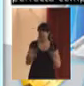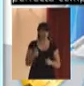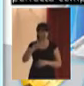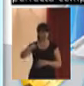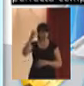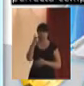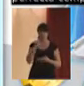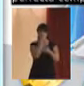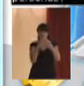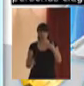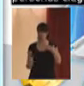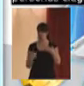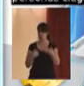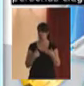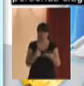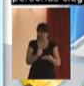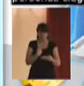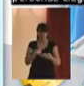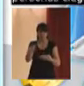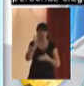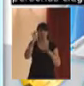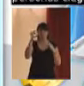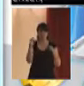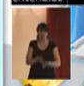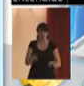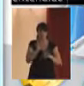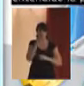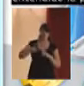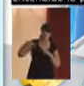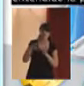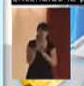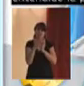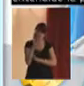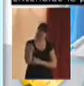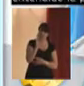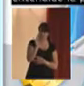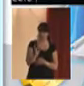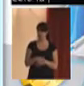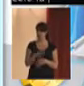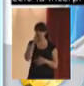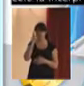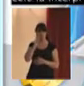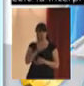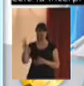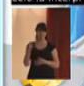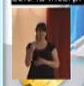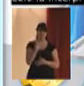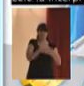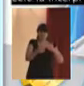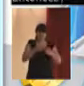I'm sure some of you did not understand the first reading I did, only the interpretation. And so,